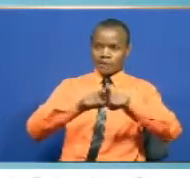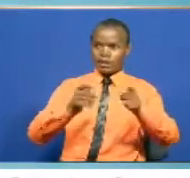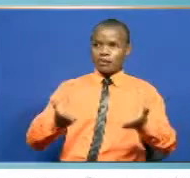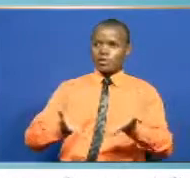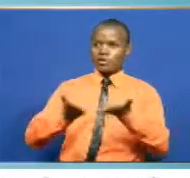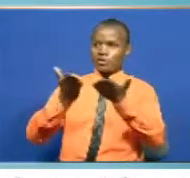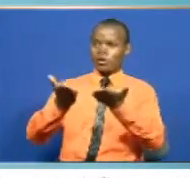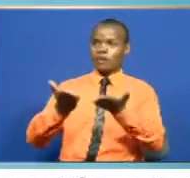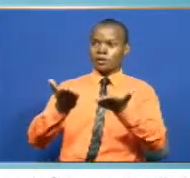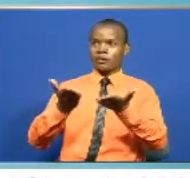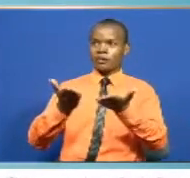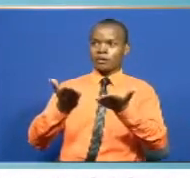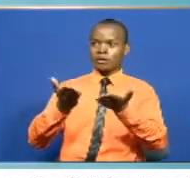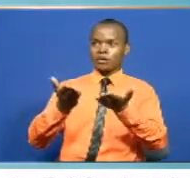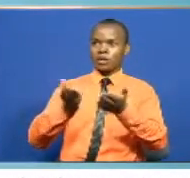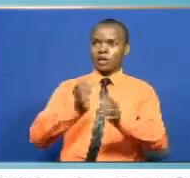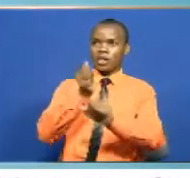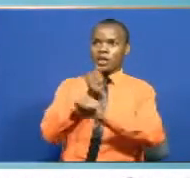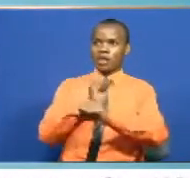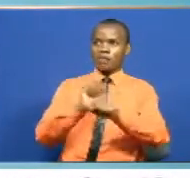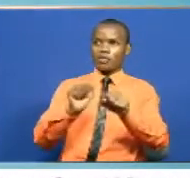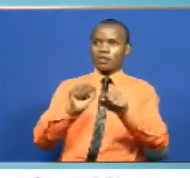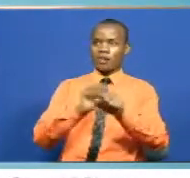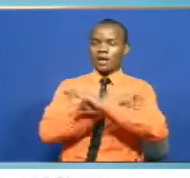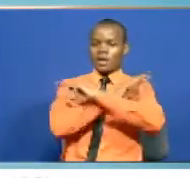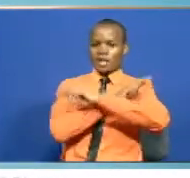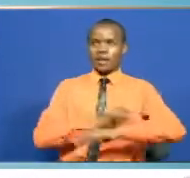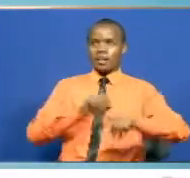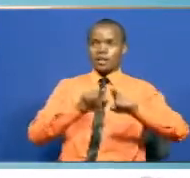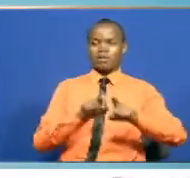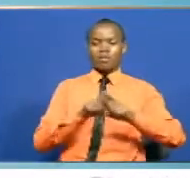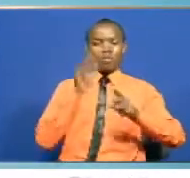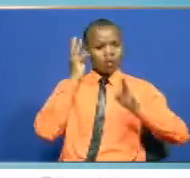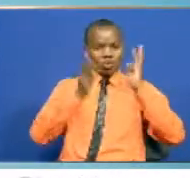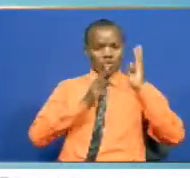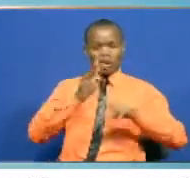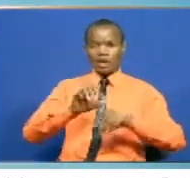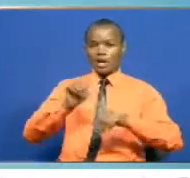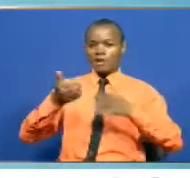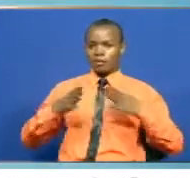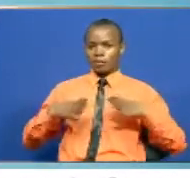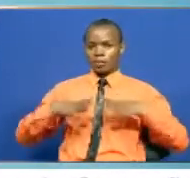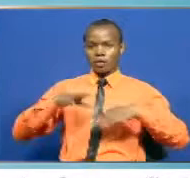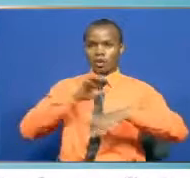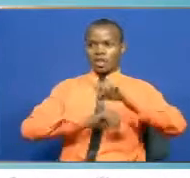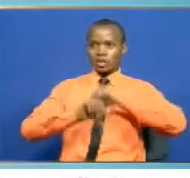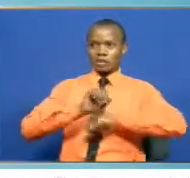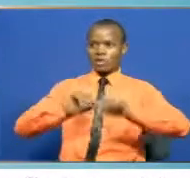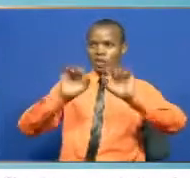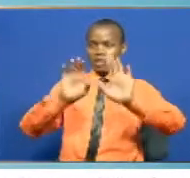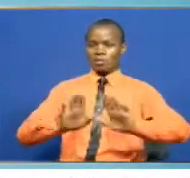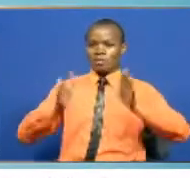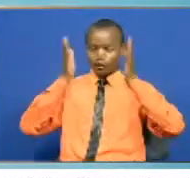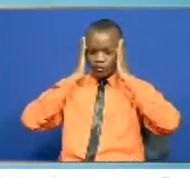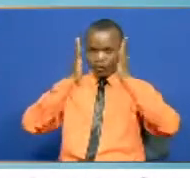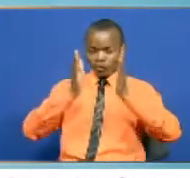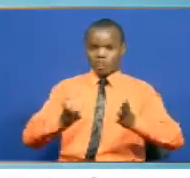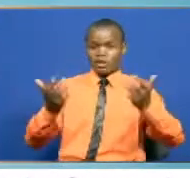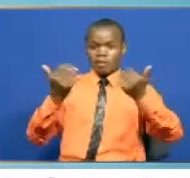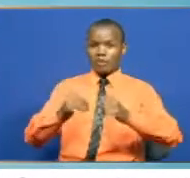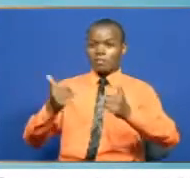We can't really sit here and worry about what everybody else is doing. You know, we have to focus on us, focus